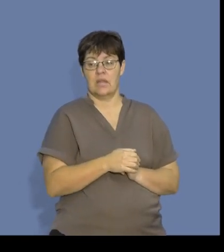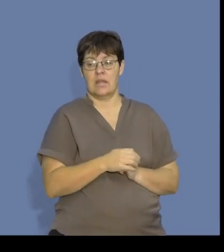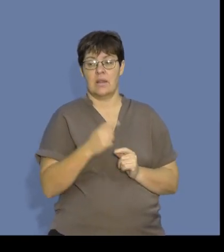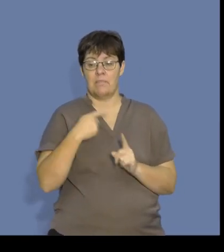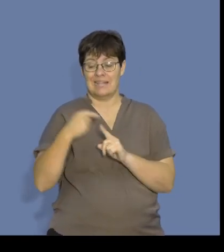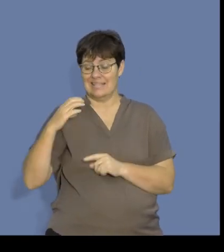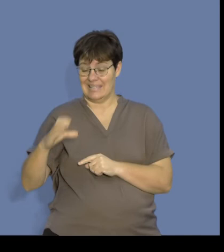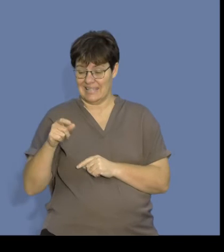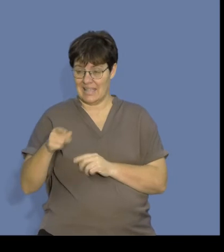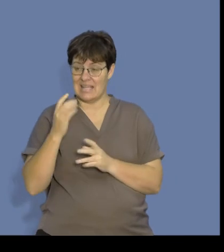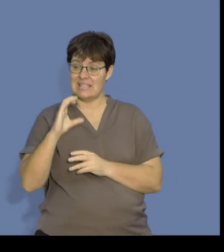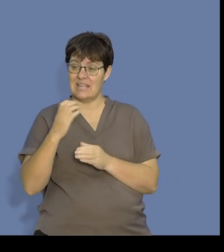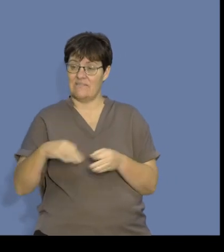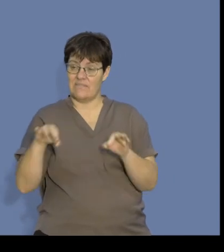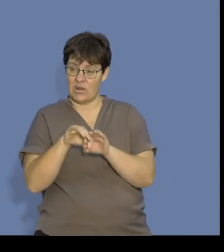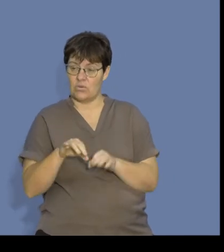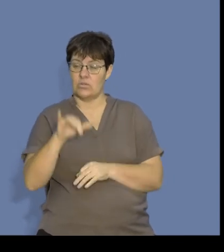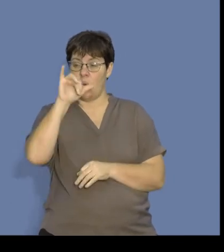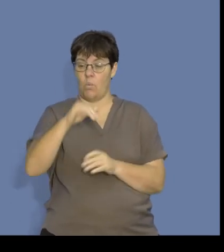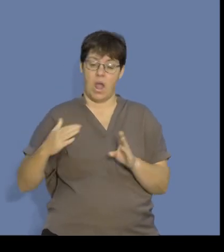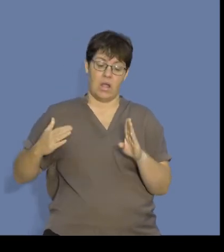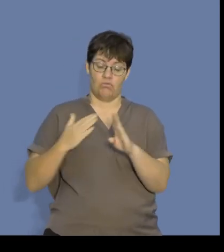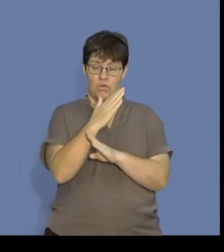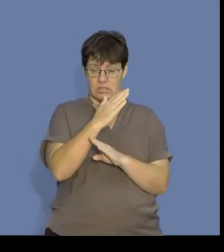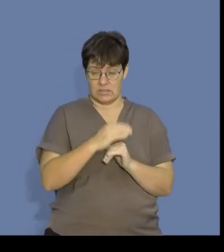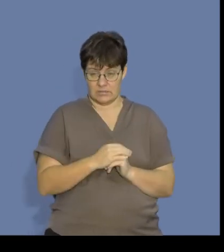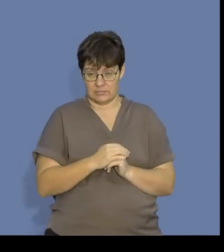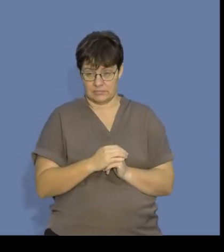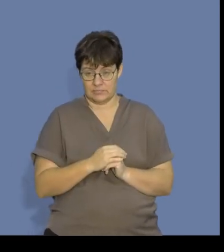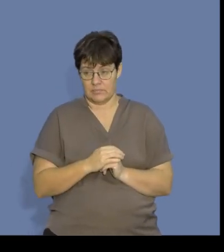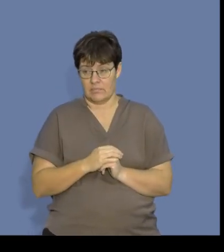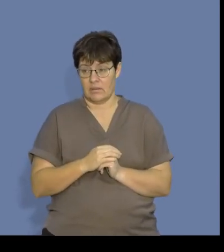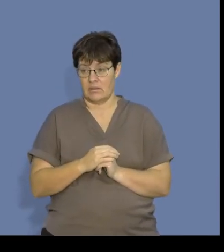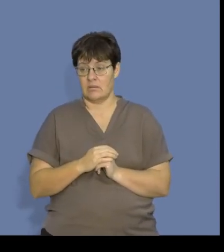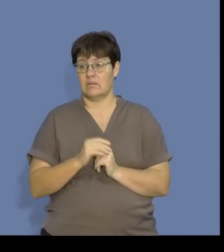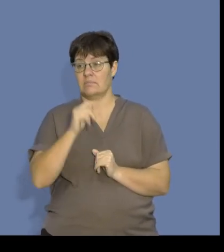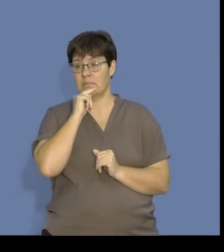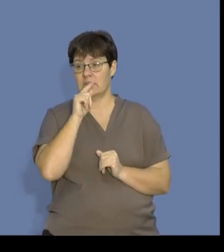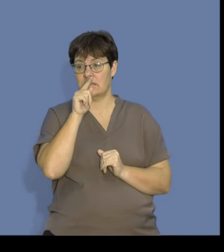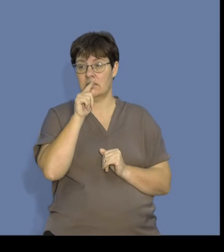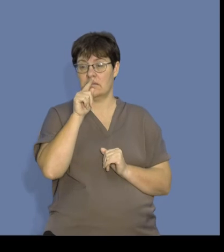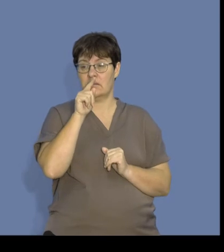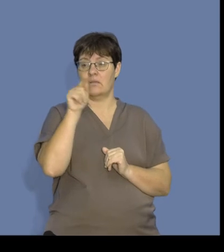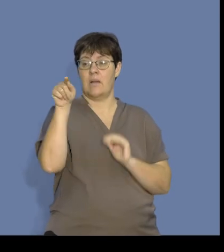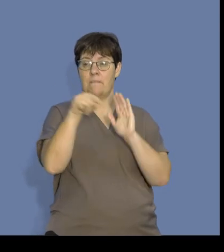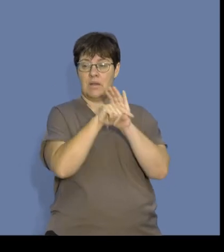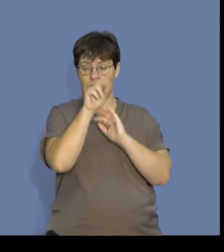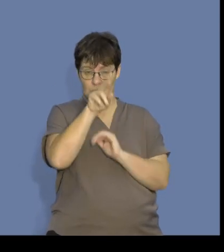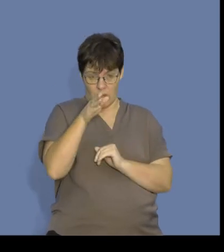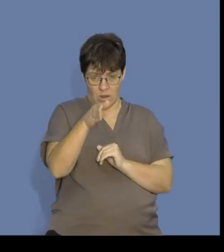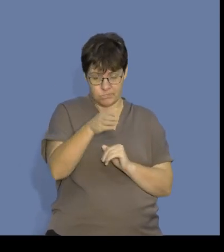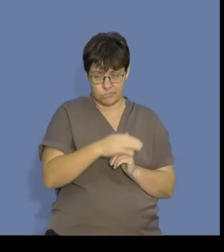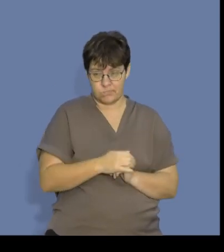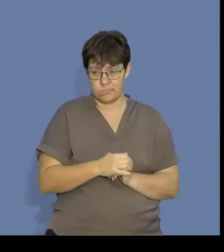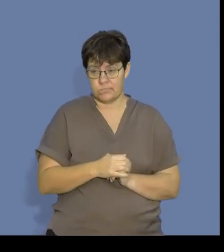it, -2x. The c value is the y-intercept, which is 2 according